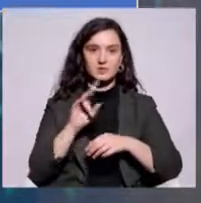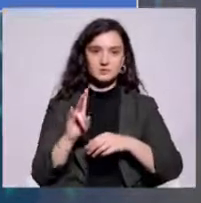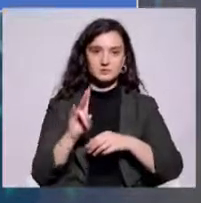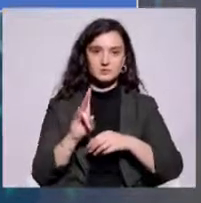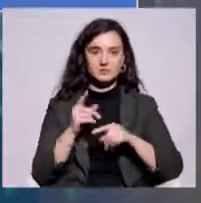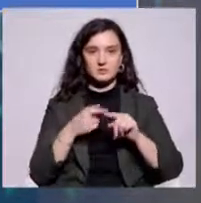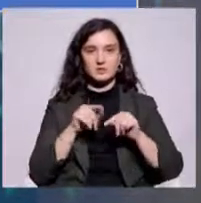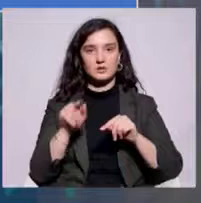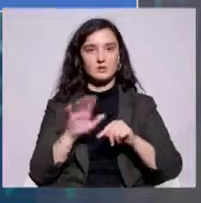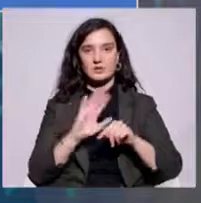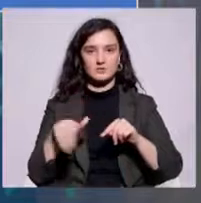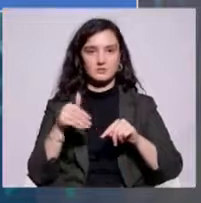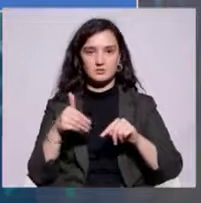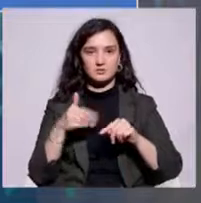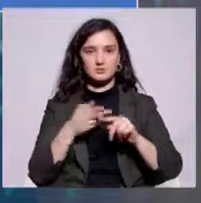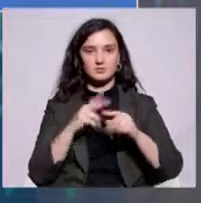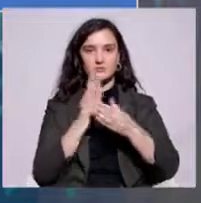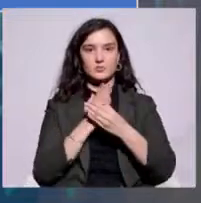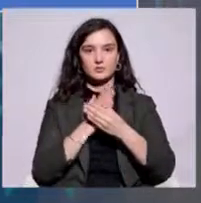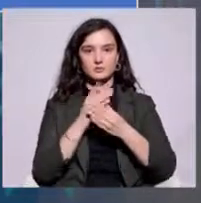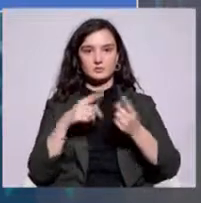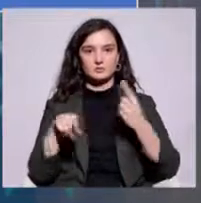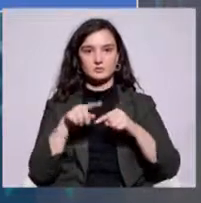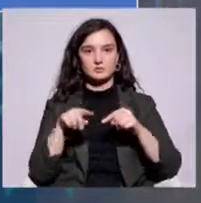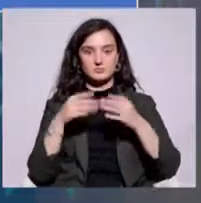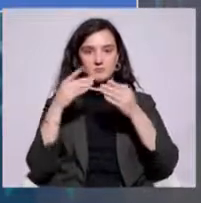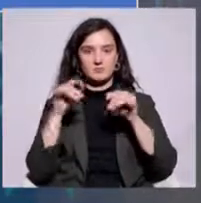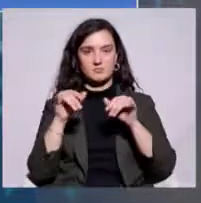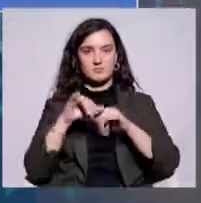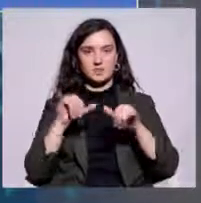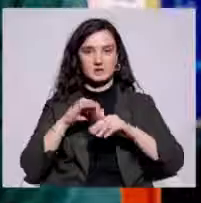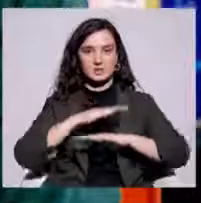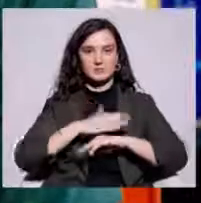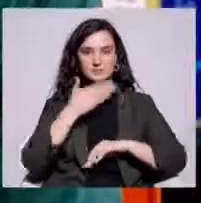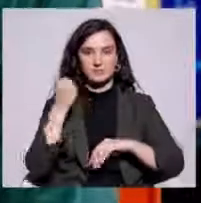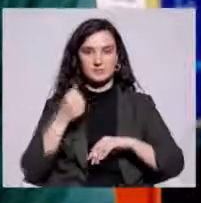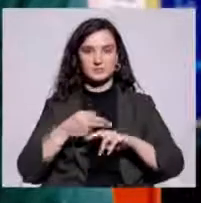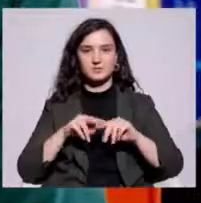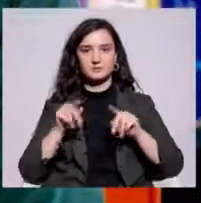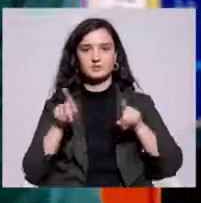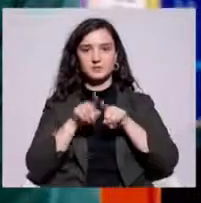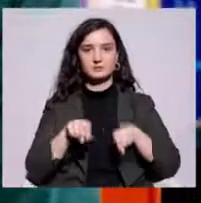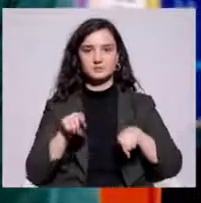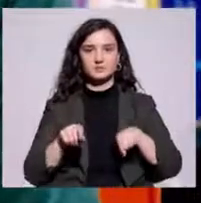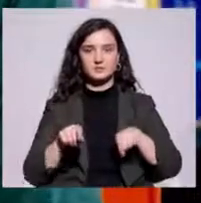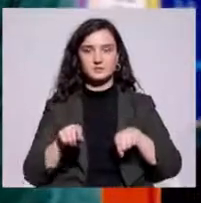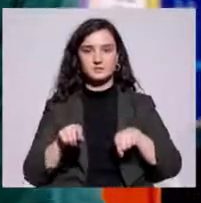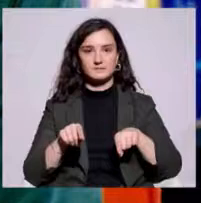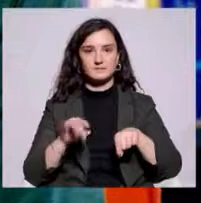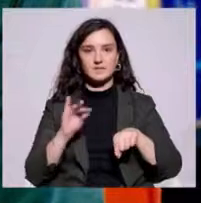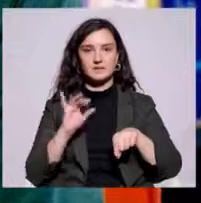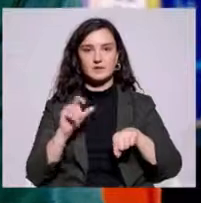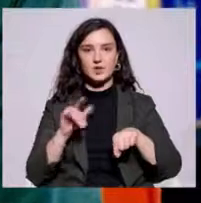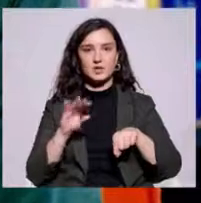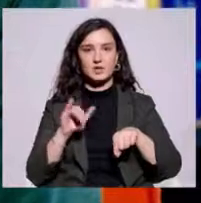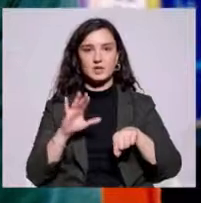and there are not folders on the desk. There is also the interrogative